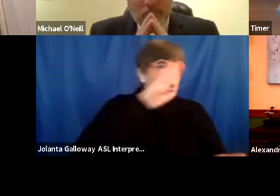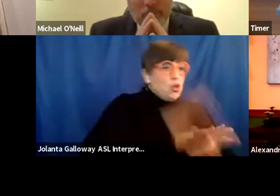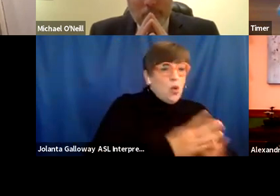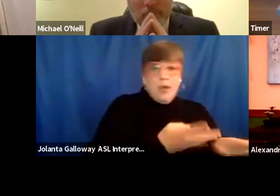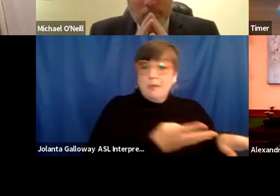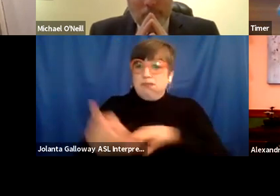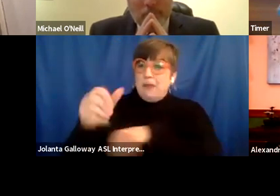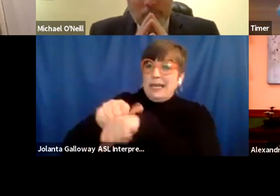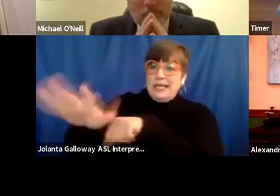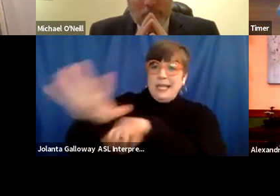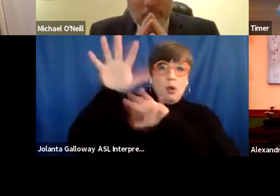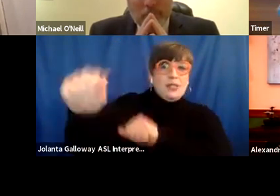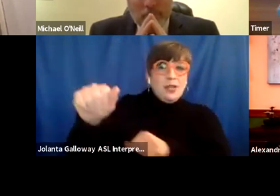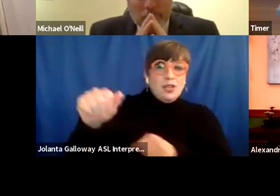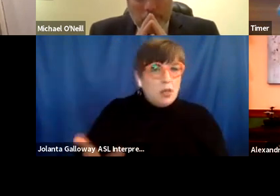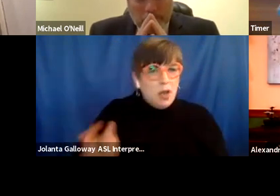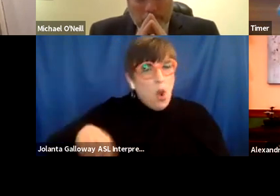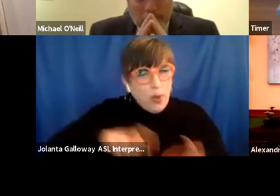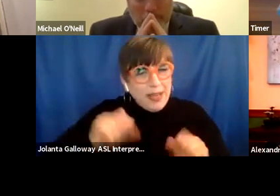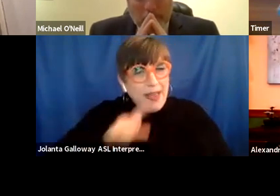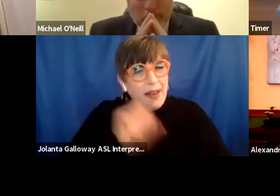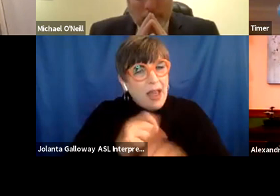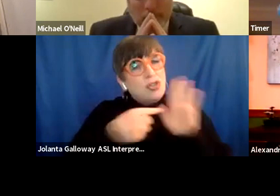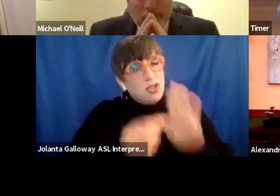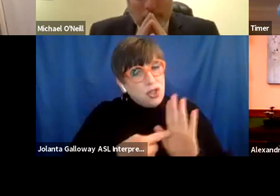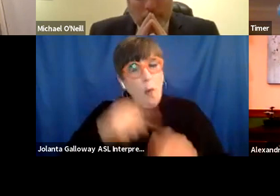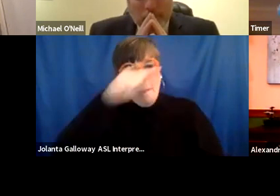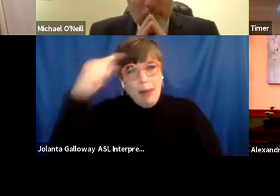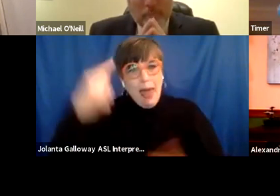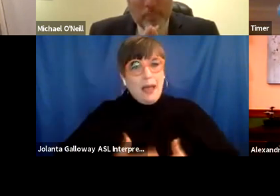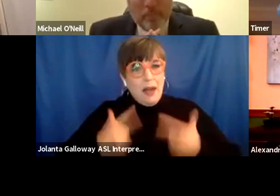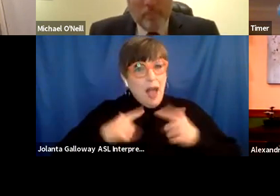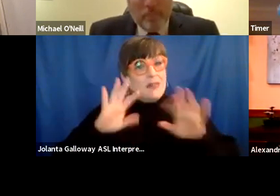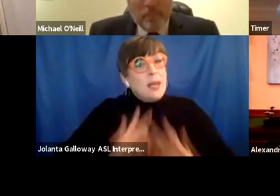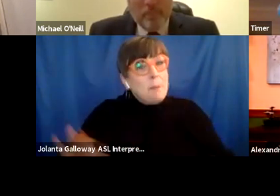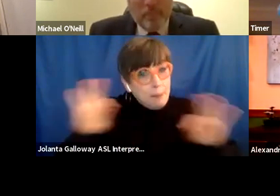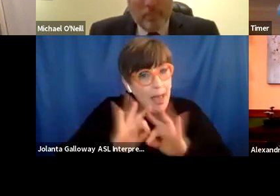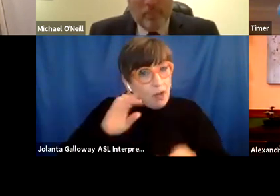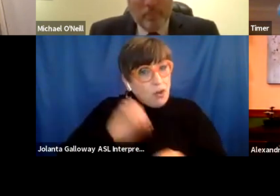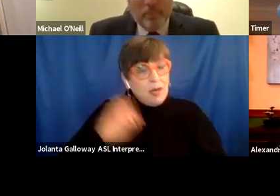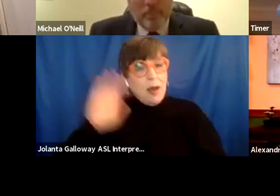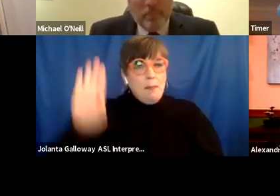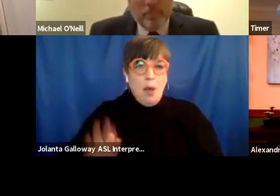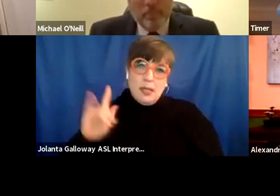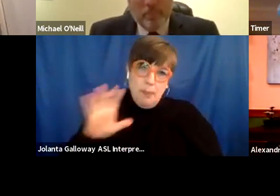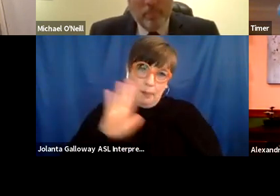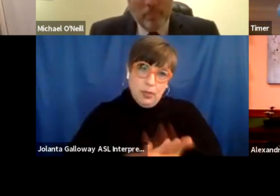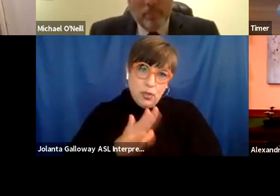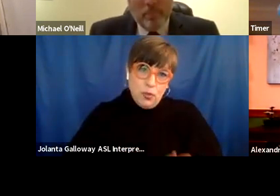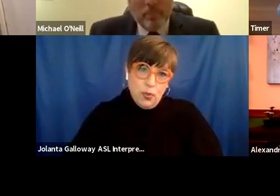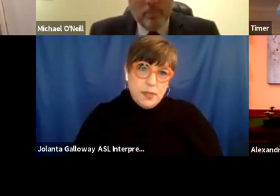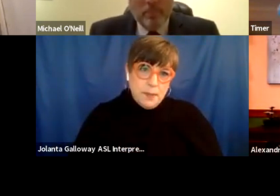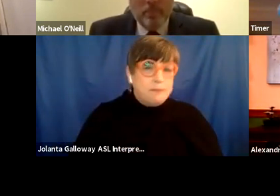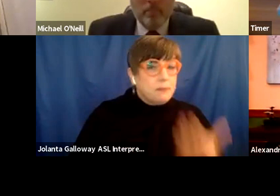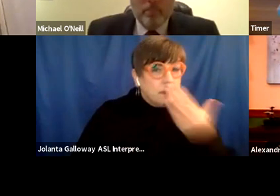that Black lives matter to us in the Boston Public Schools. Thank you. Thank you, Jess. Our next